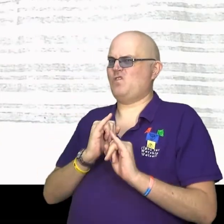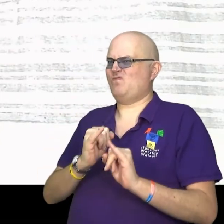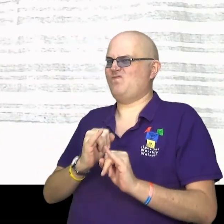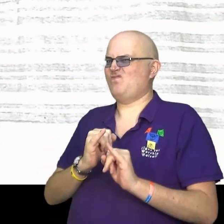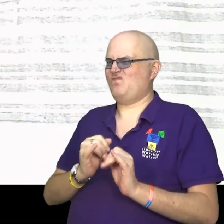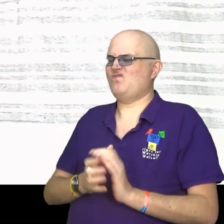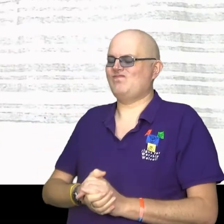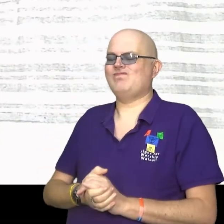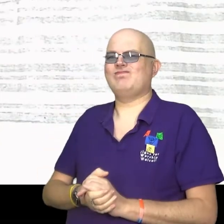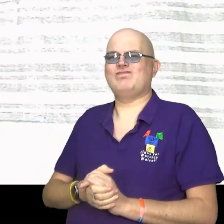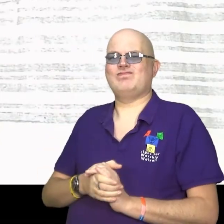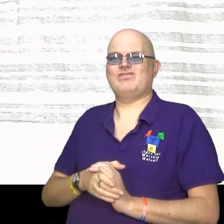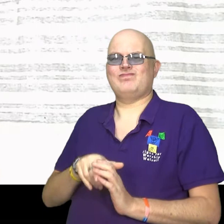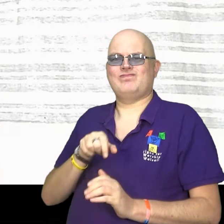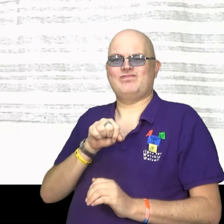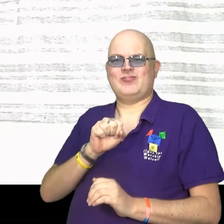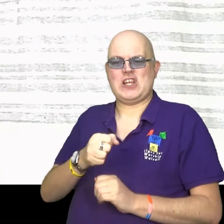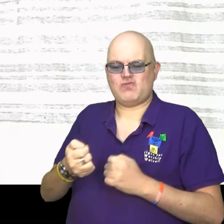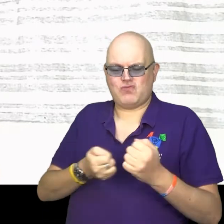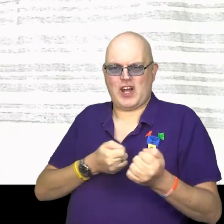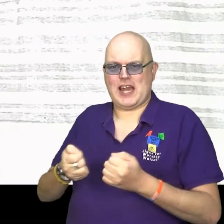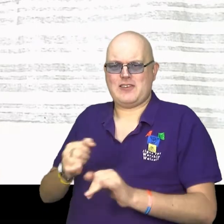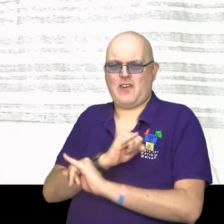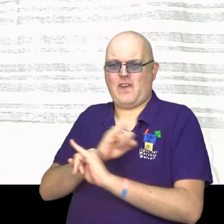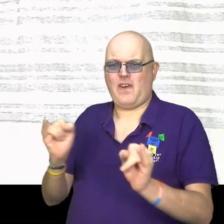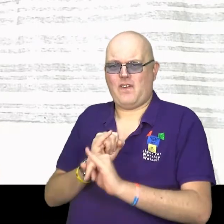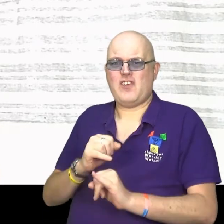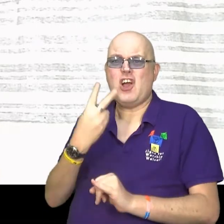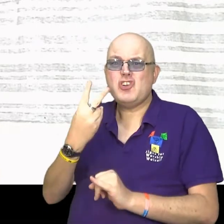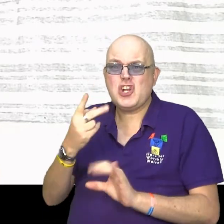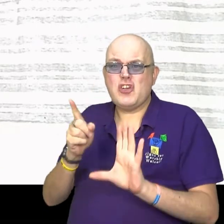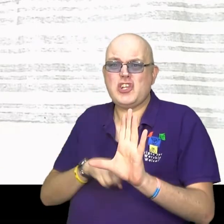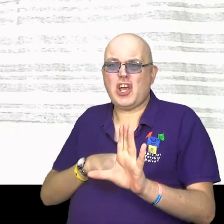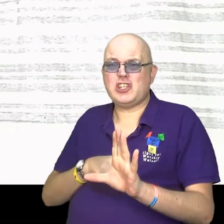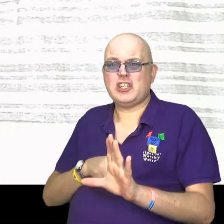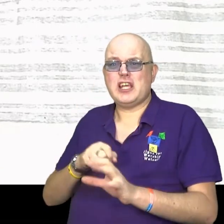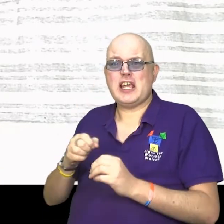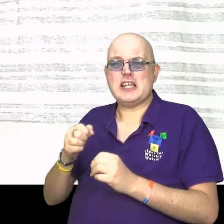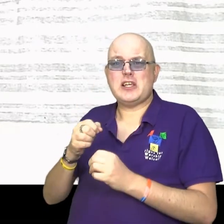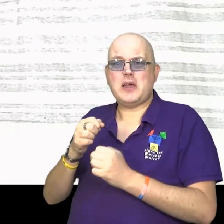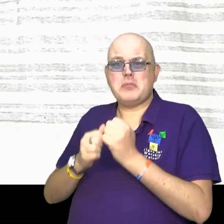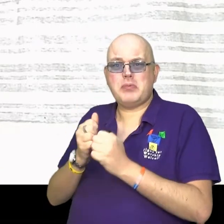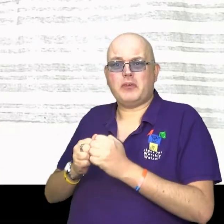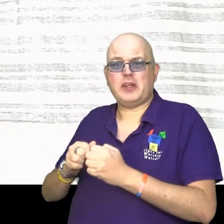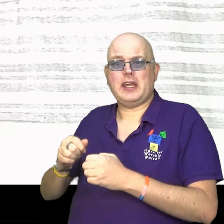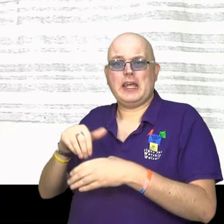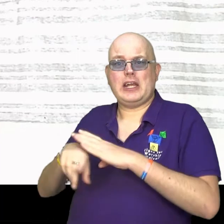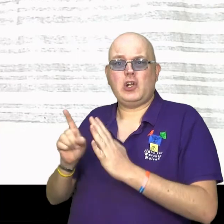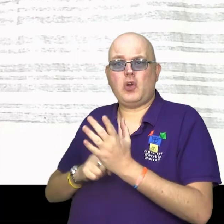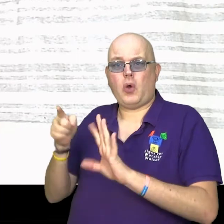he wasn't a good guy. His reign was so chaotic that after only 2 years, his